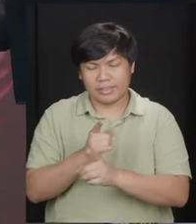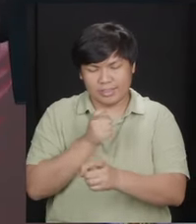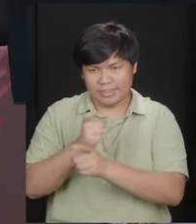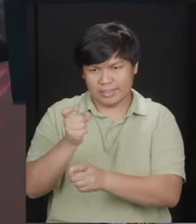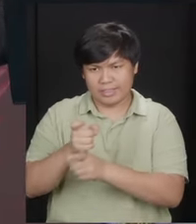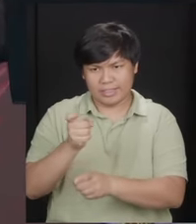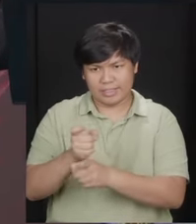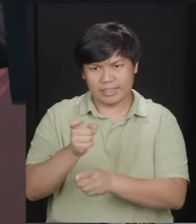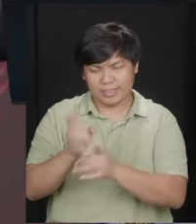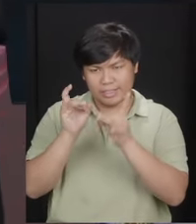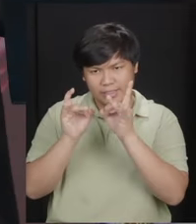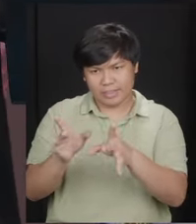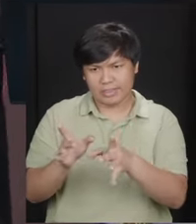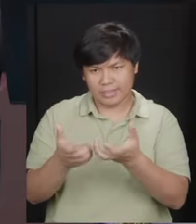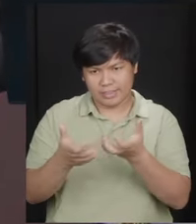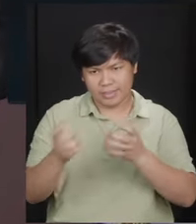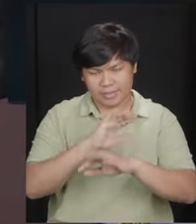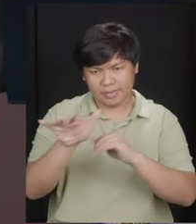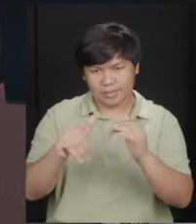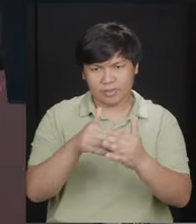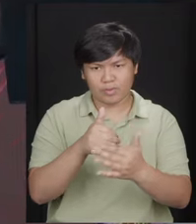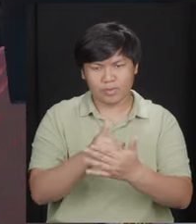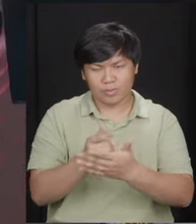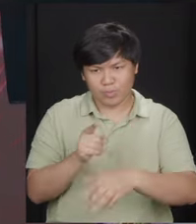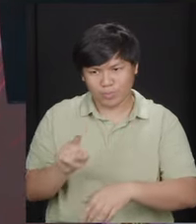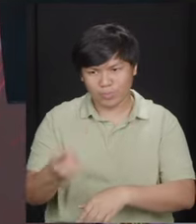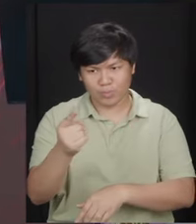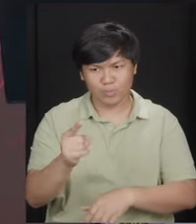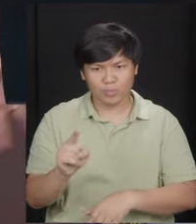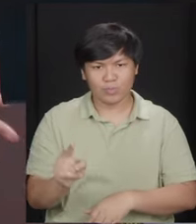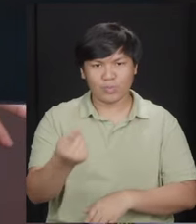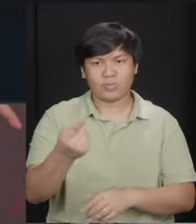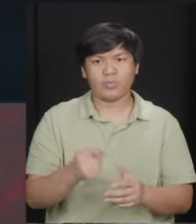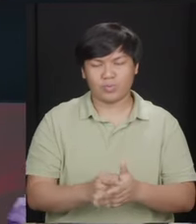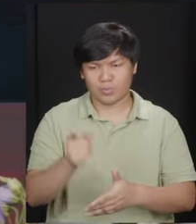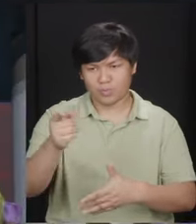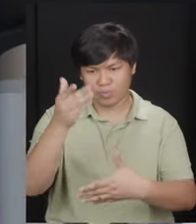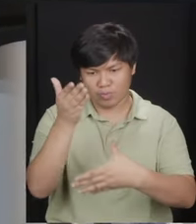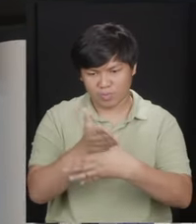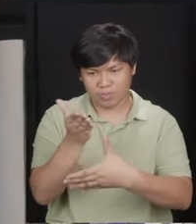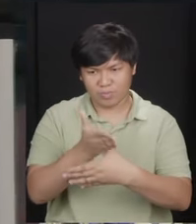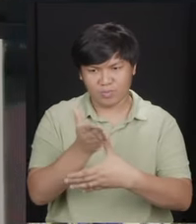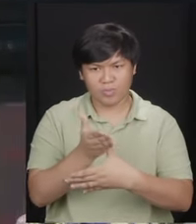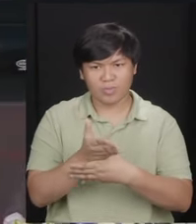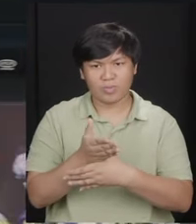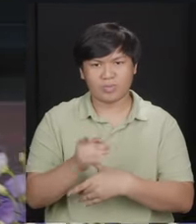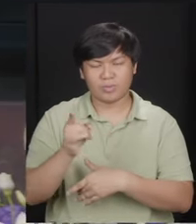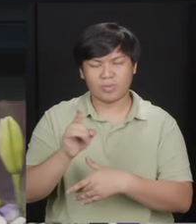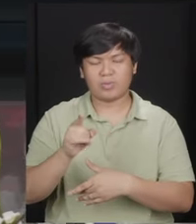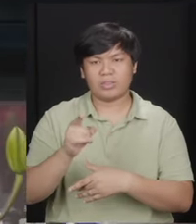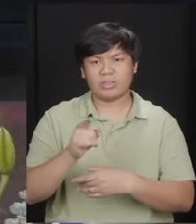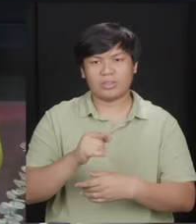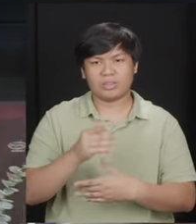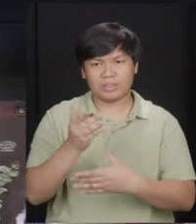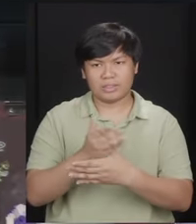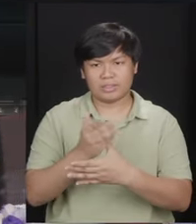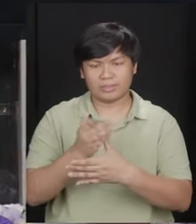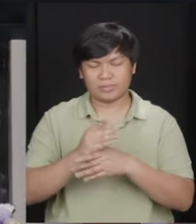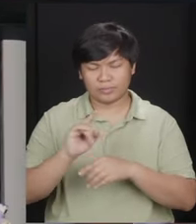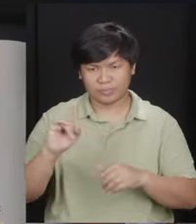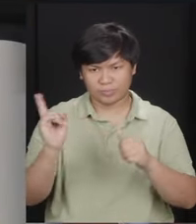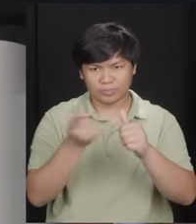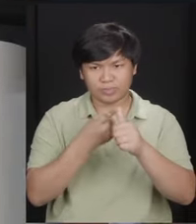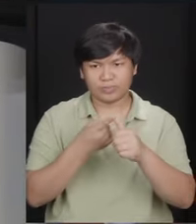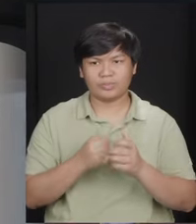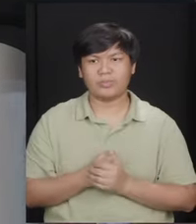They revile you. They call you all kinds of things. They say you're the hindrance of our clan becoming number one in this area. You're